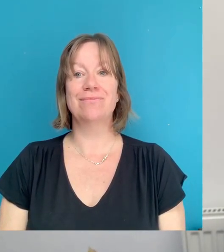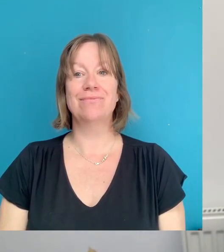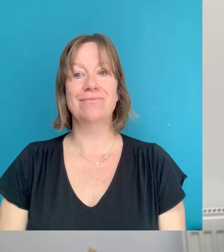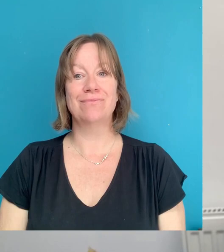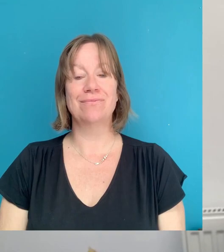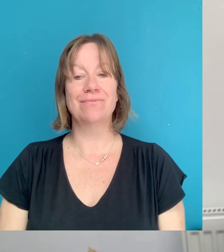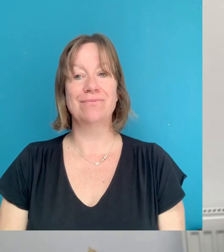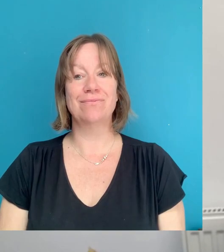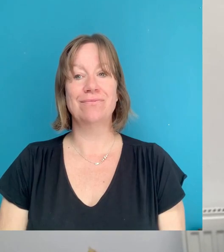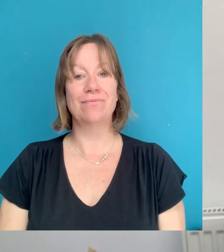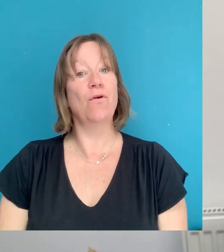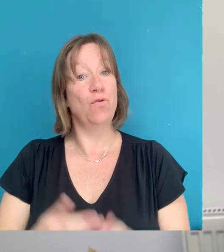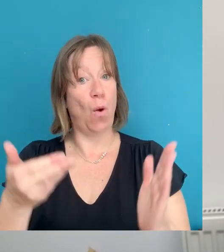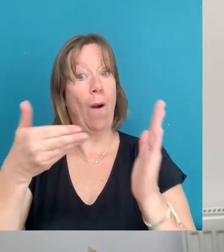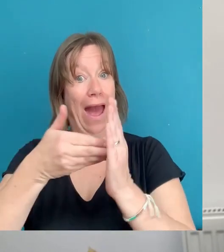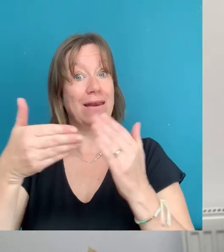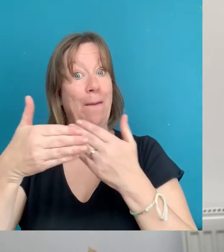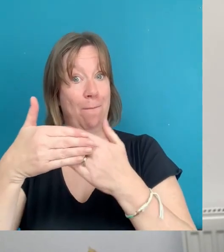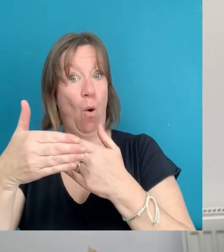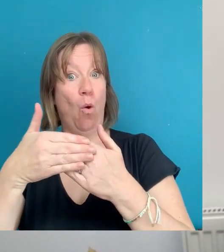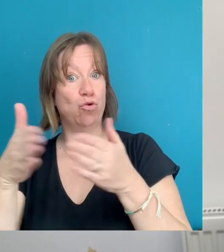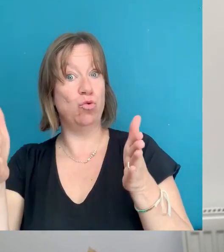Now I'm going over to the smaller plates.